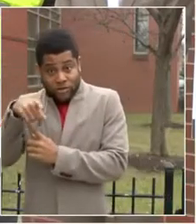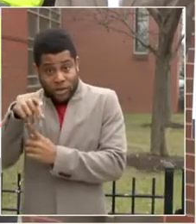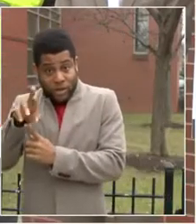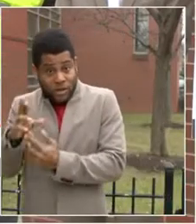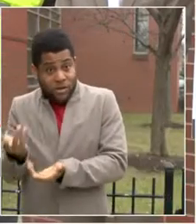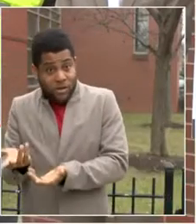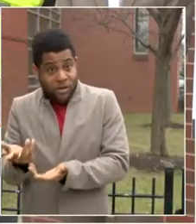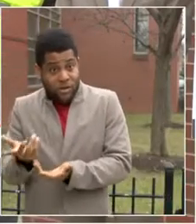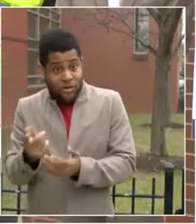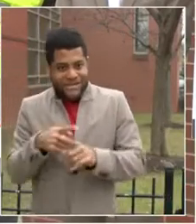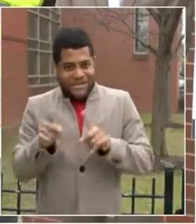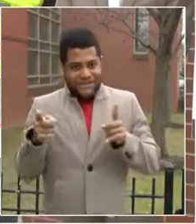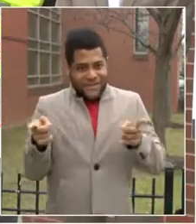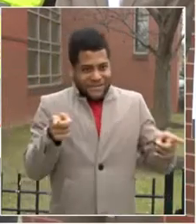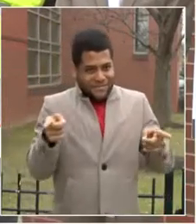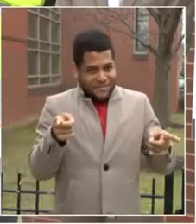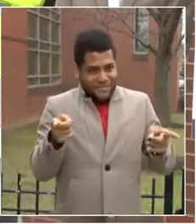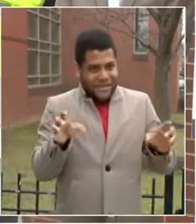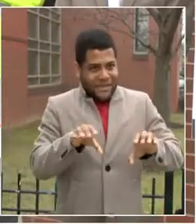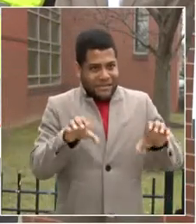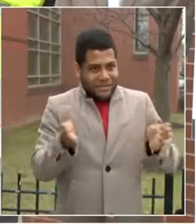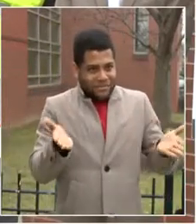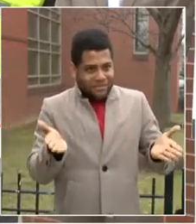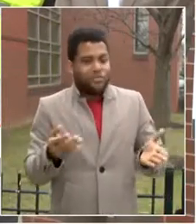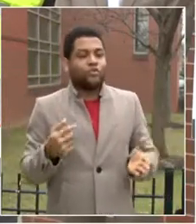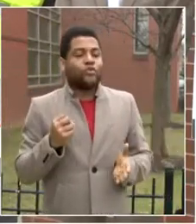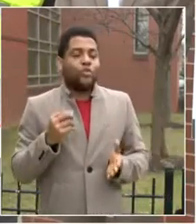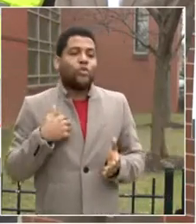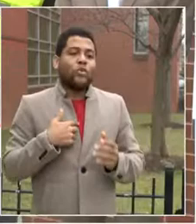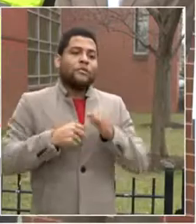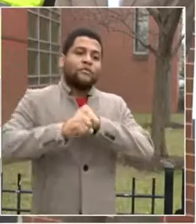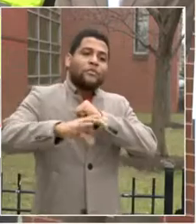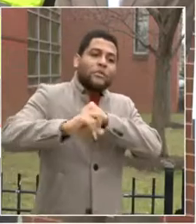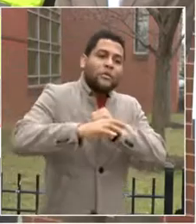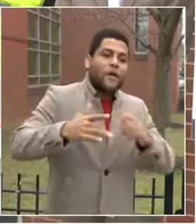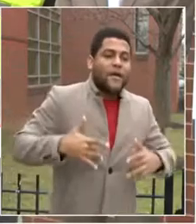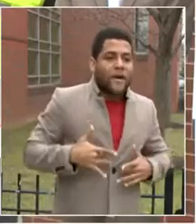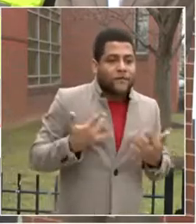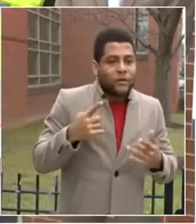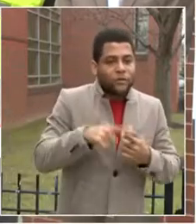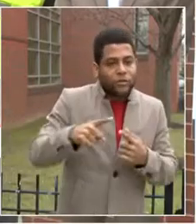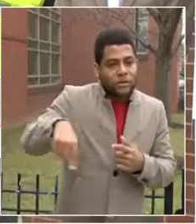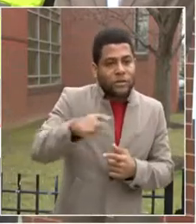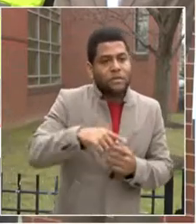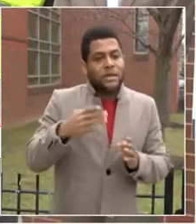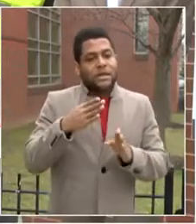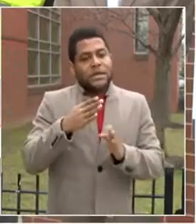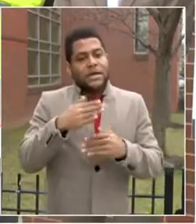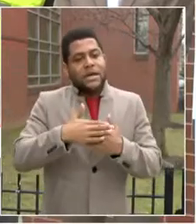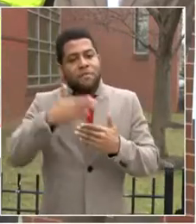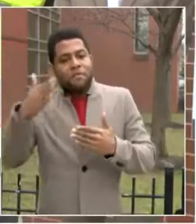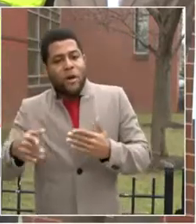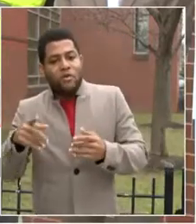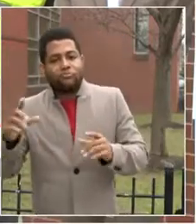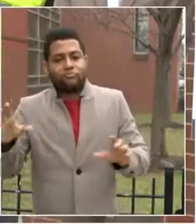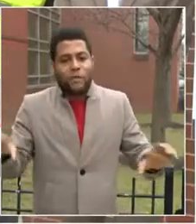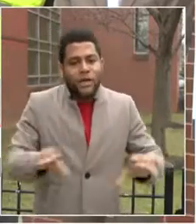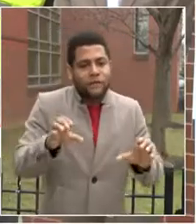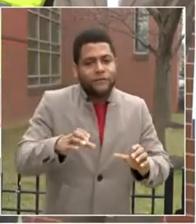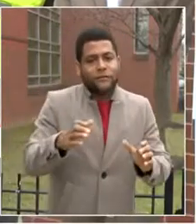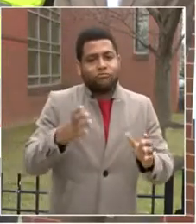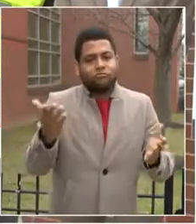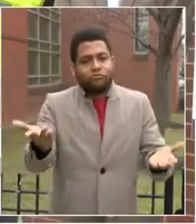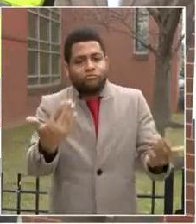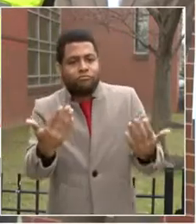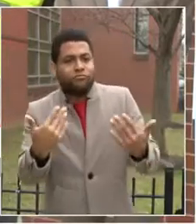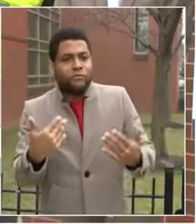can we promote events, for example? Can we have different neighborhood activities where if they're going to be outside anyway,